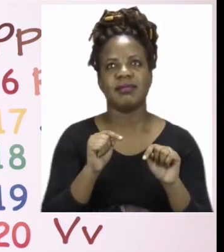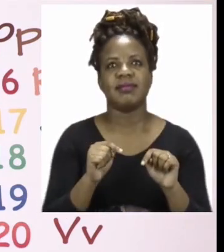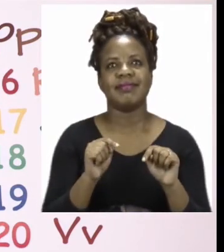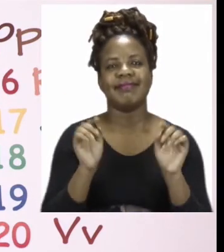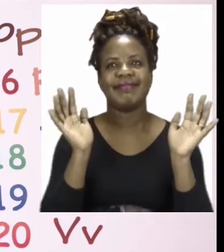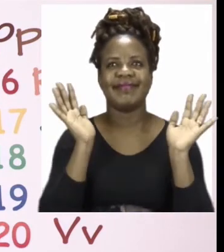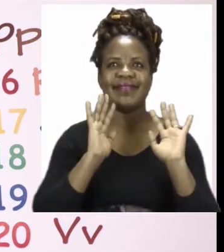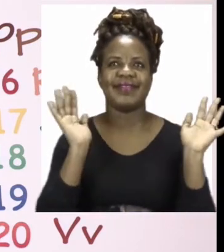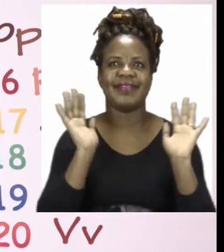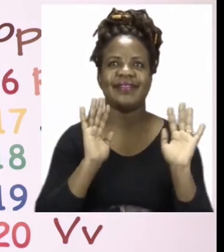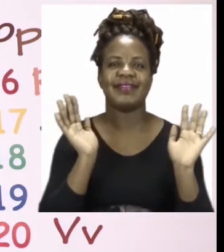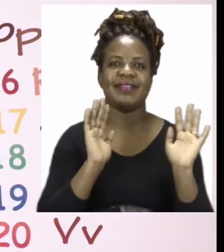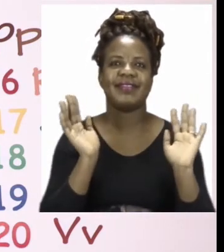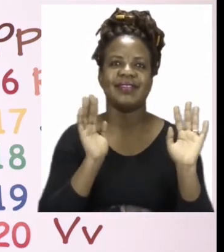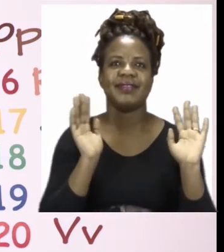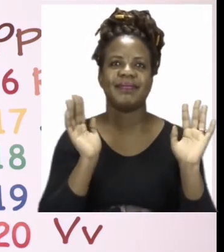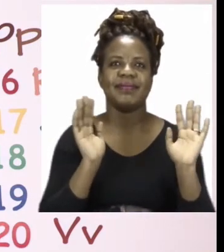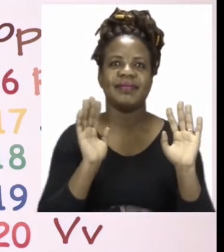and